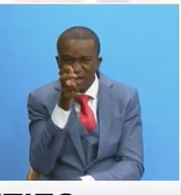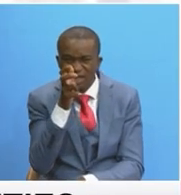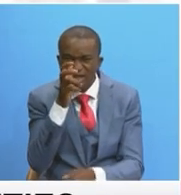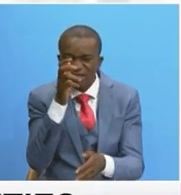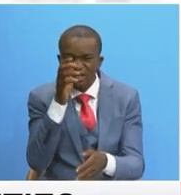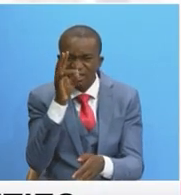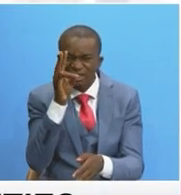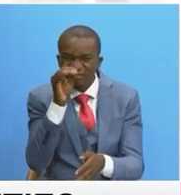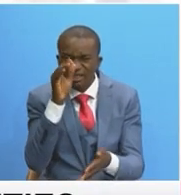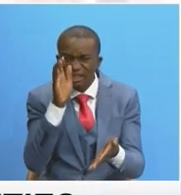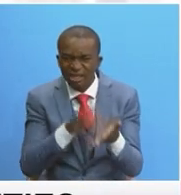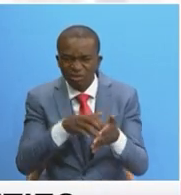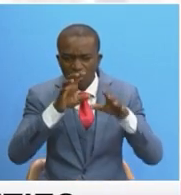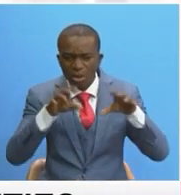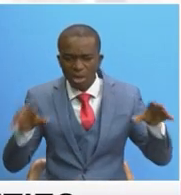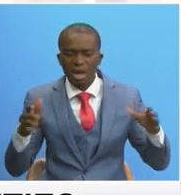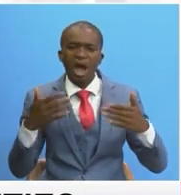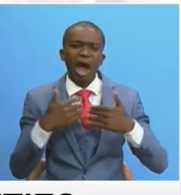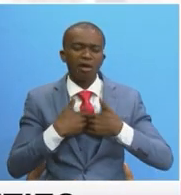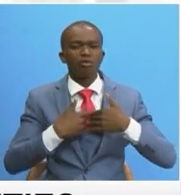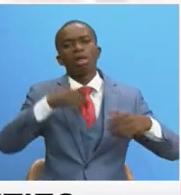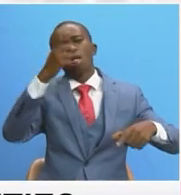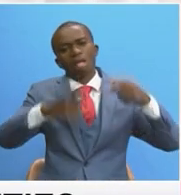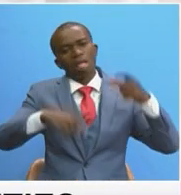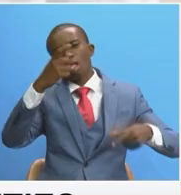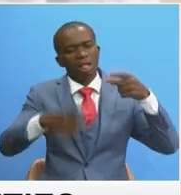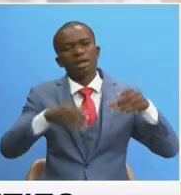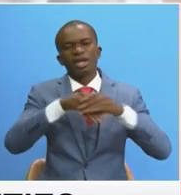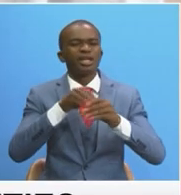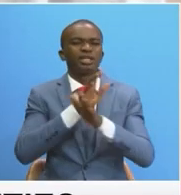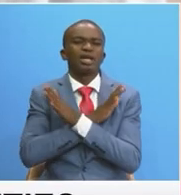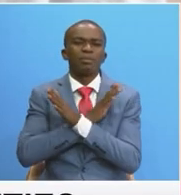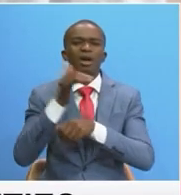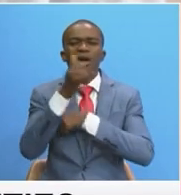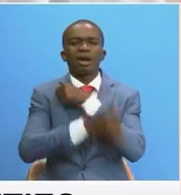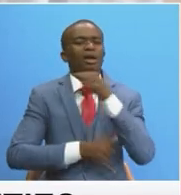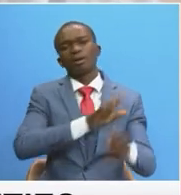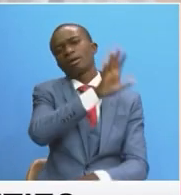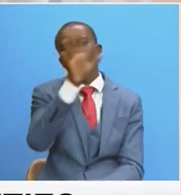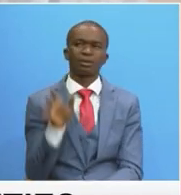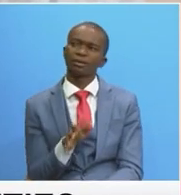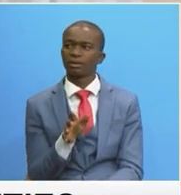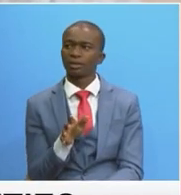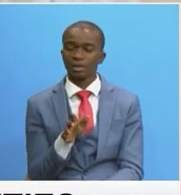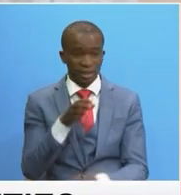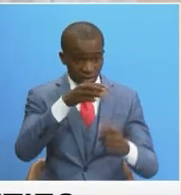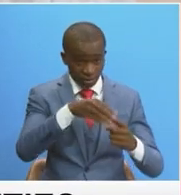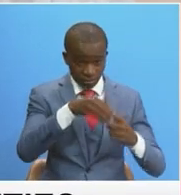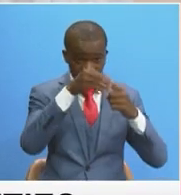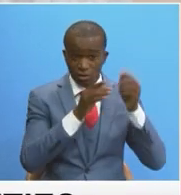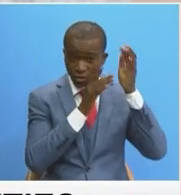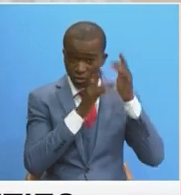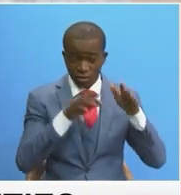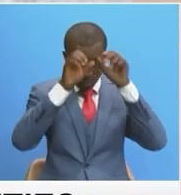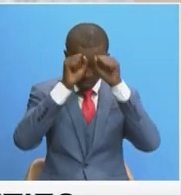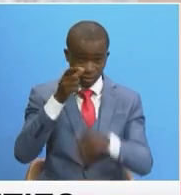370,000 children, are living with a disability in Zambia. Meanwhile, Special Hope Network President Eric Nelson is